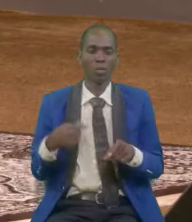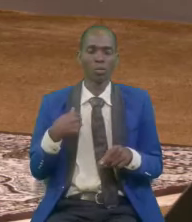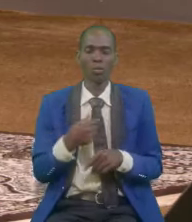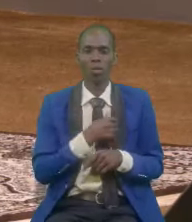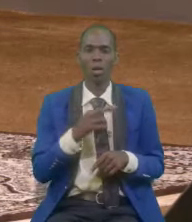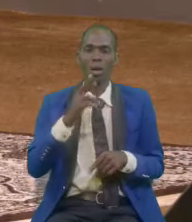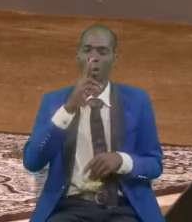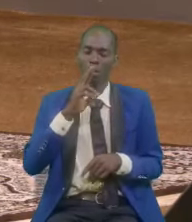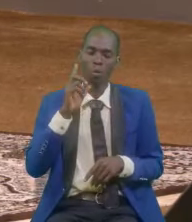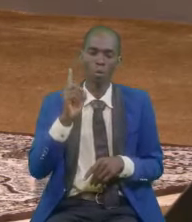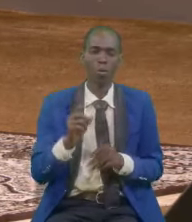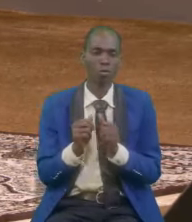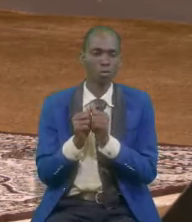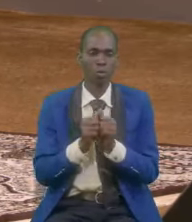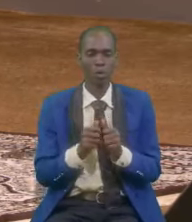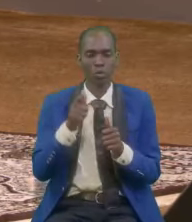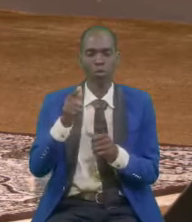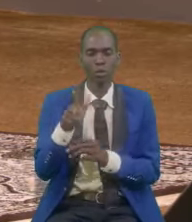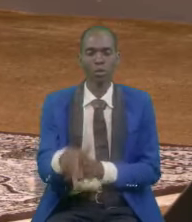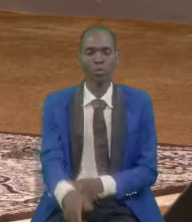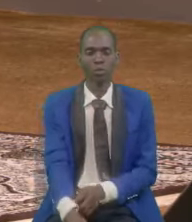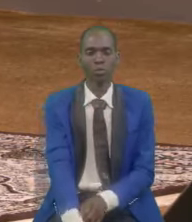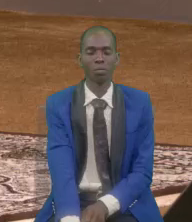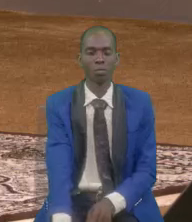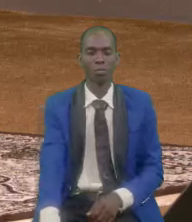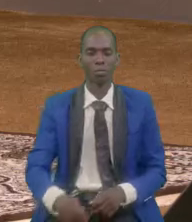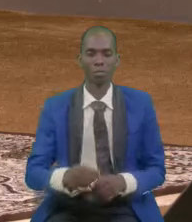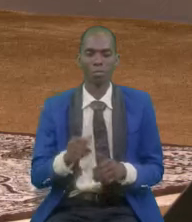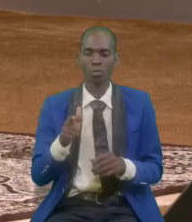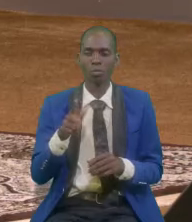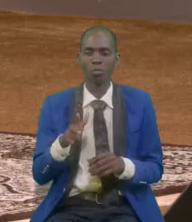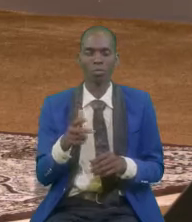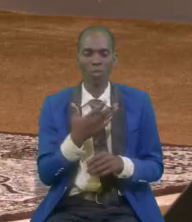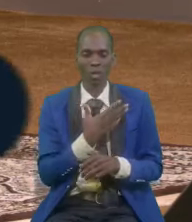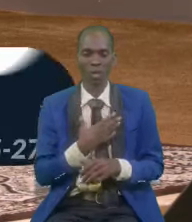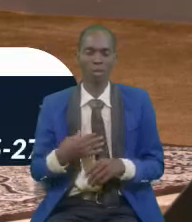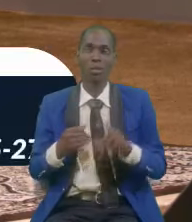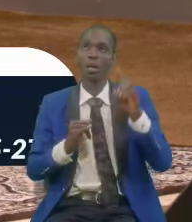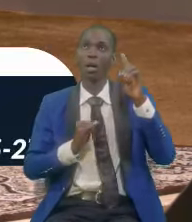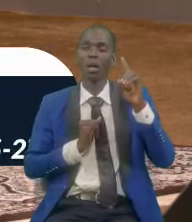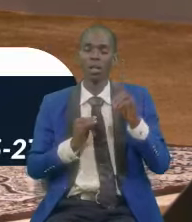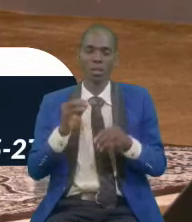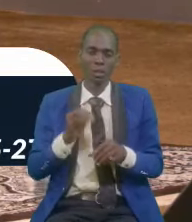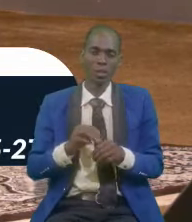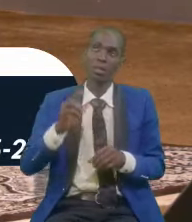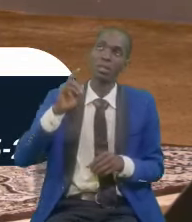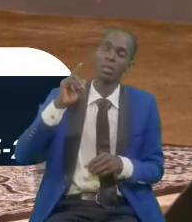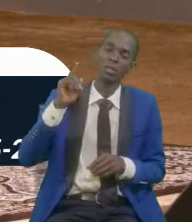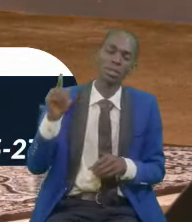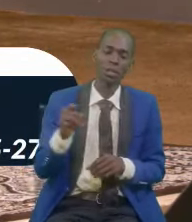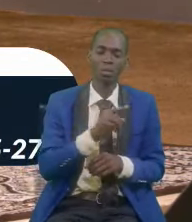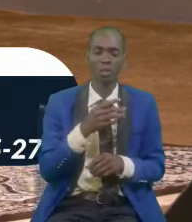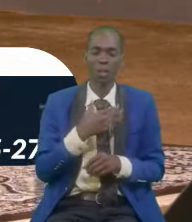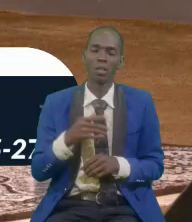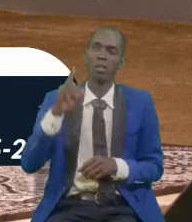are one. Verse 23. In verse 23, I in them, and thou in me,